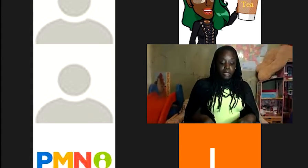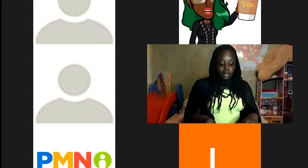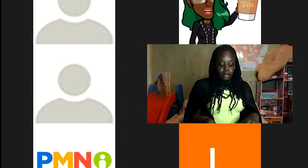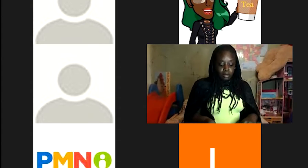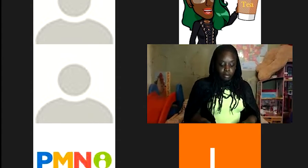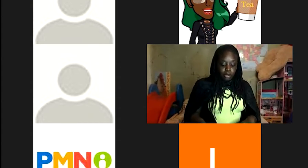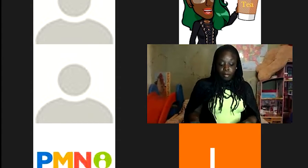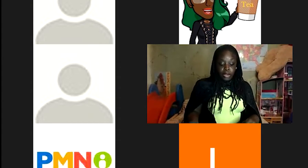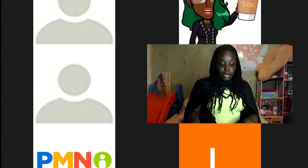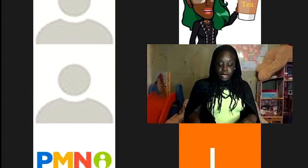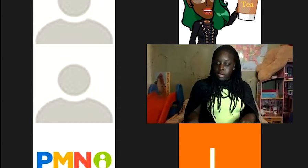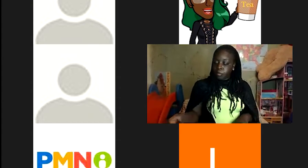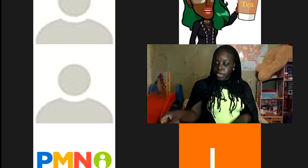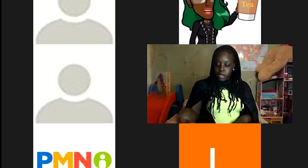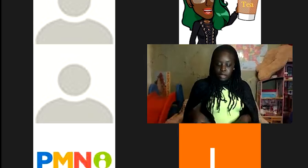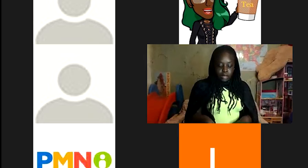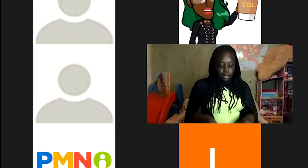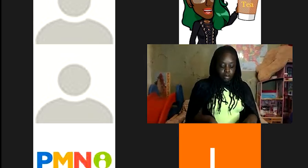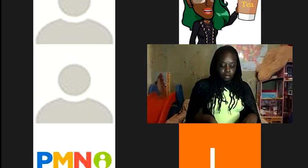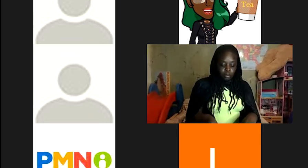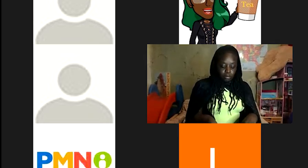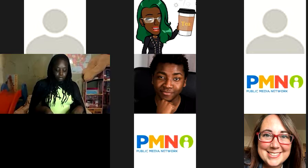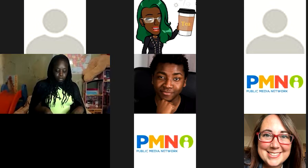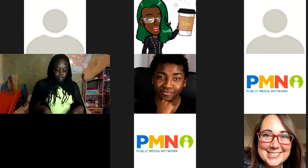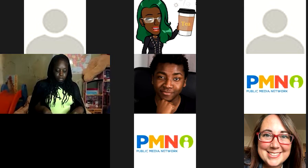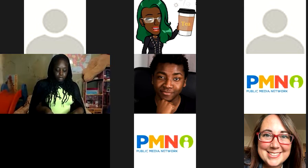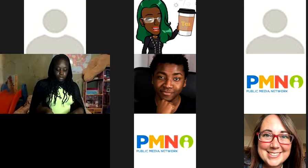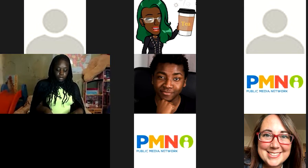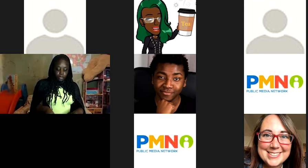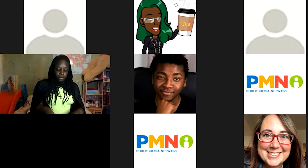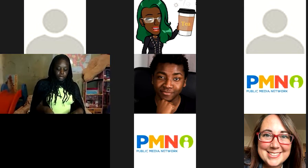kind of like a immediate need basis,